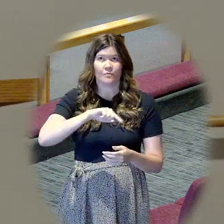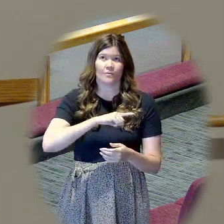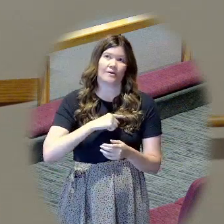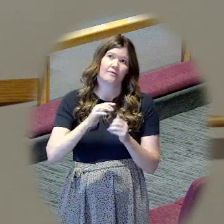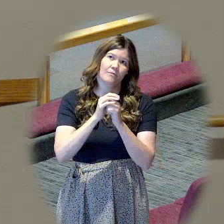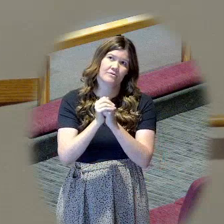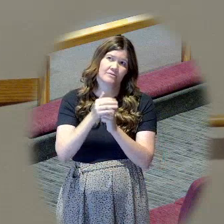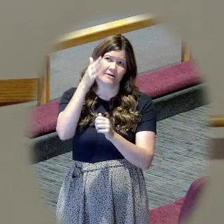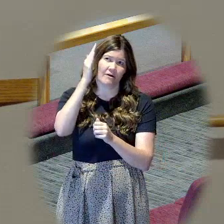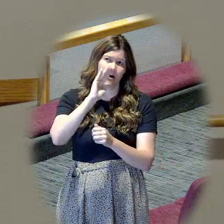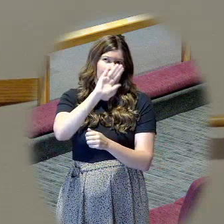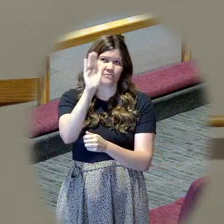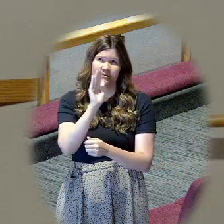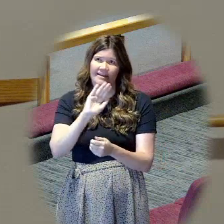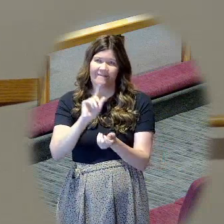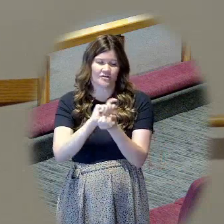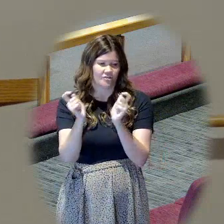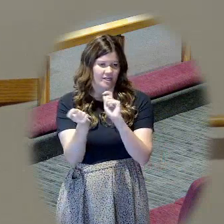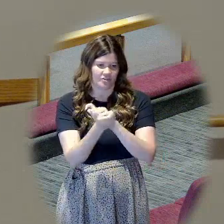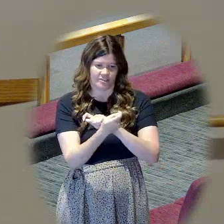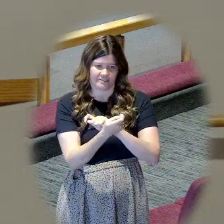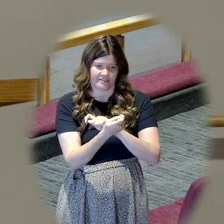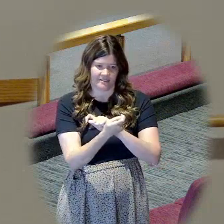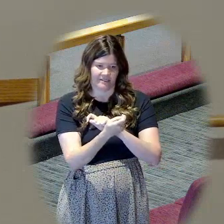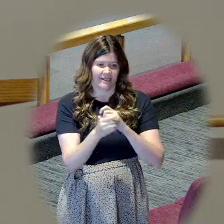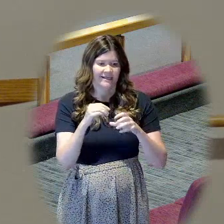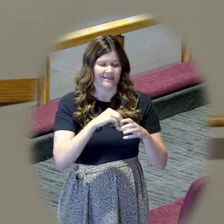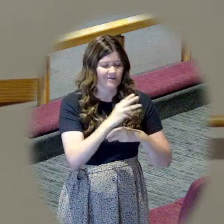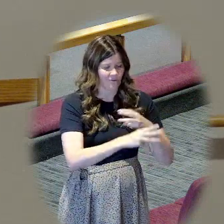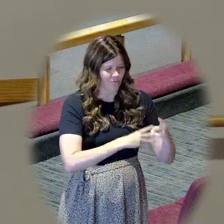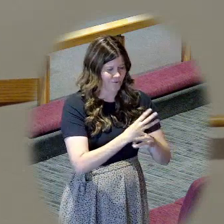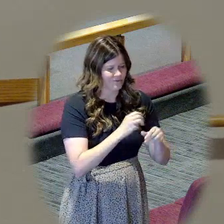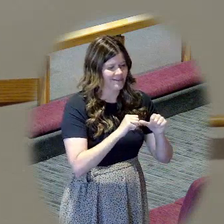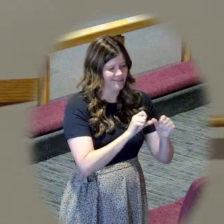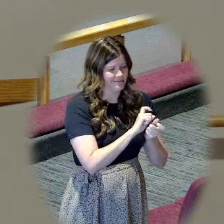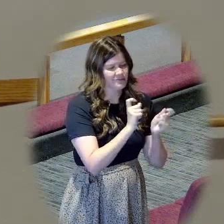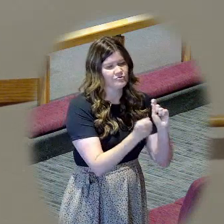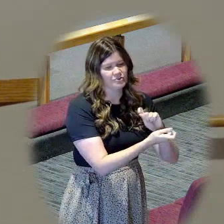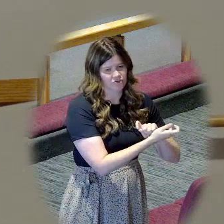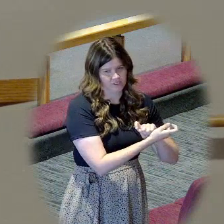God in an ever-changing world.